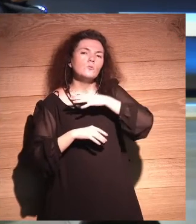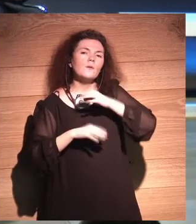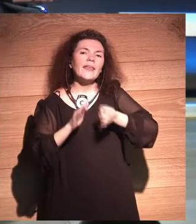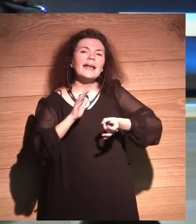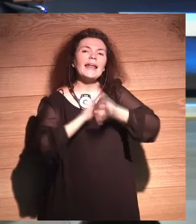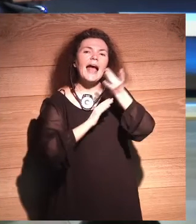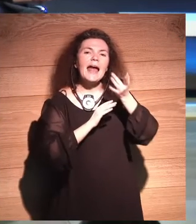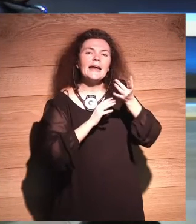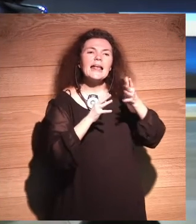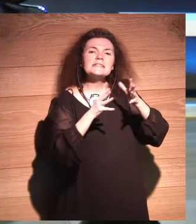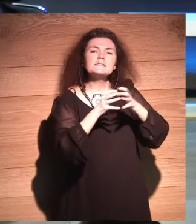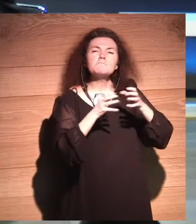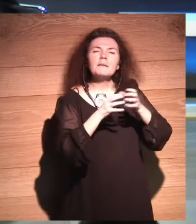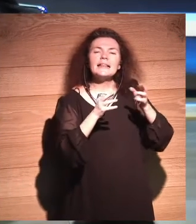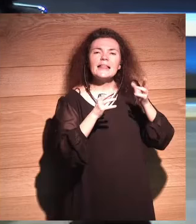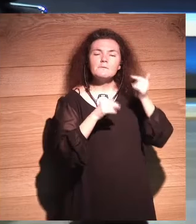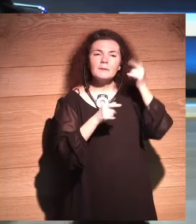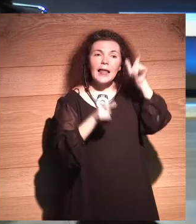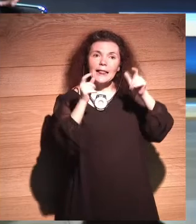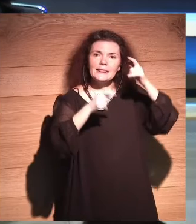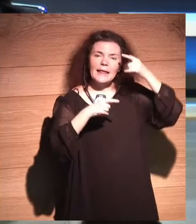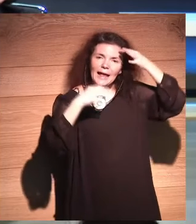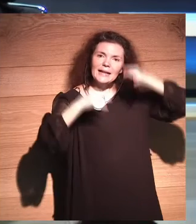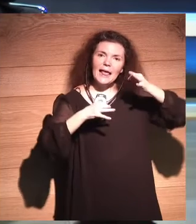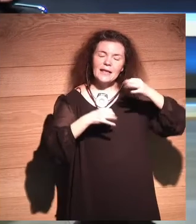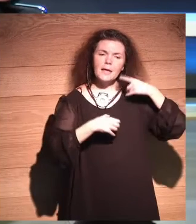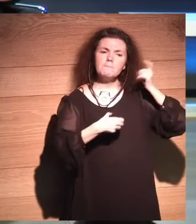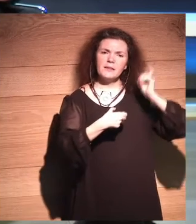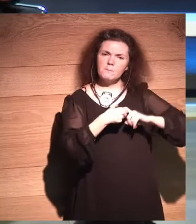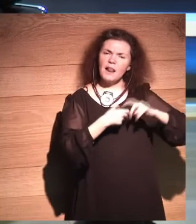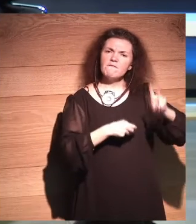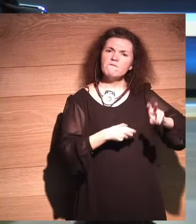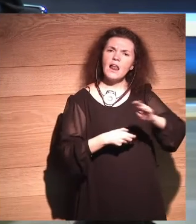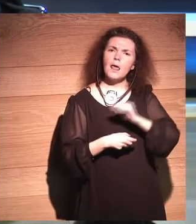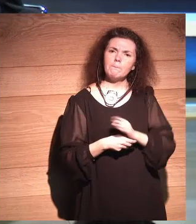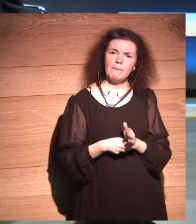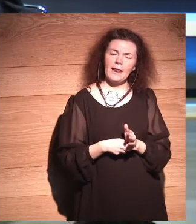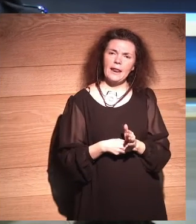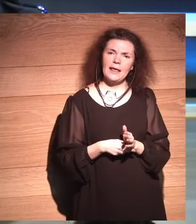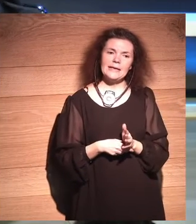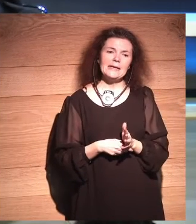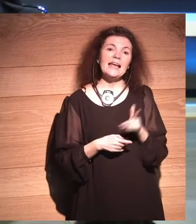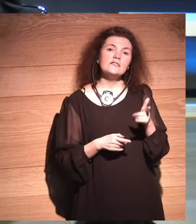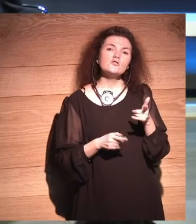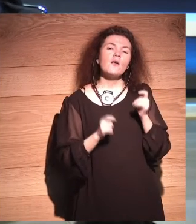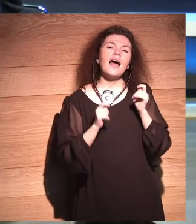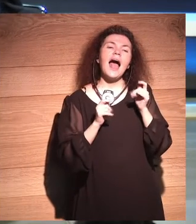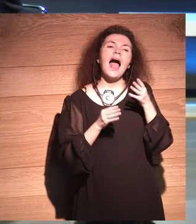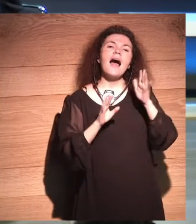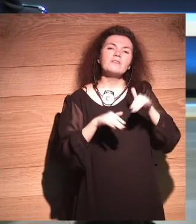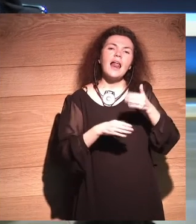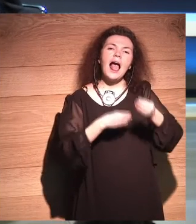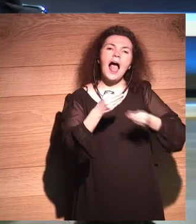can grow that expectation into something that becomes truly a politically powerful phenomenon. Do we have to worry